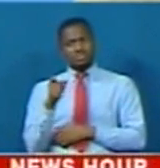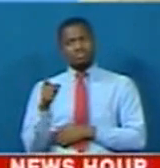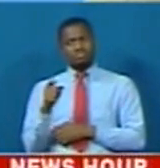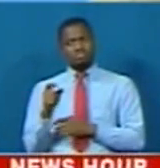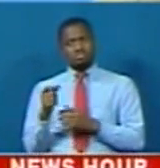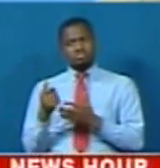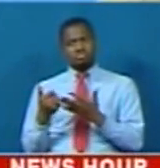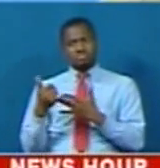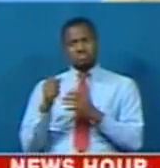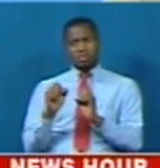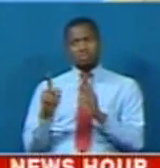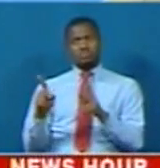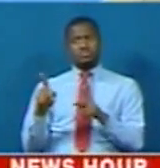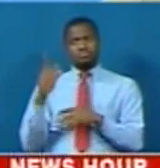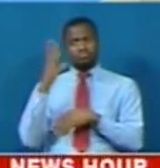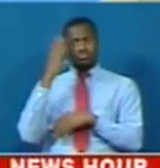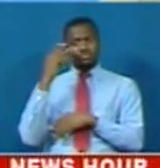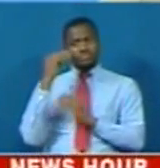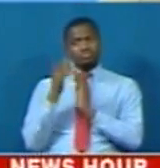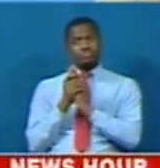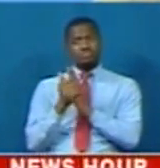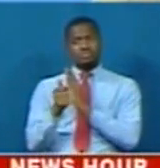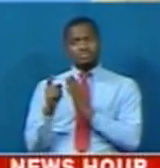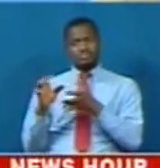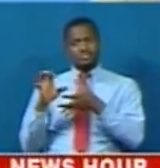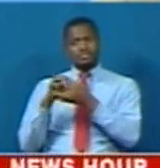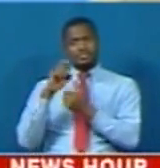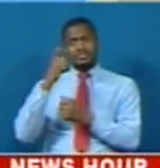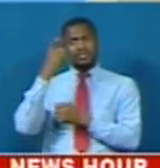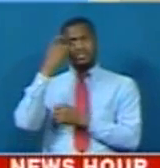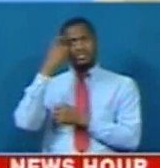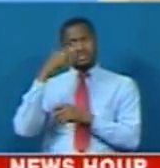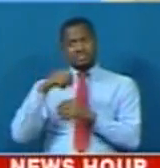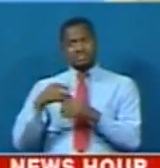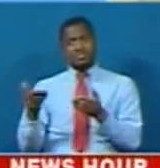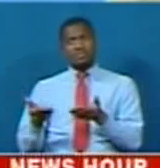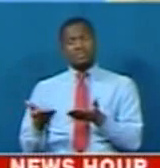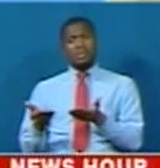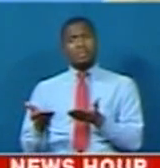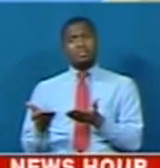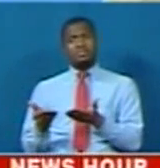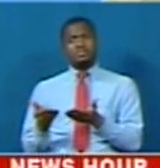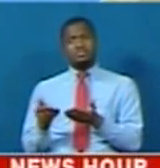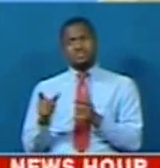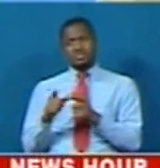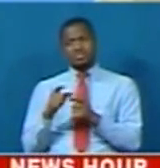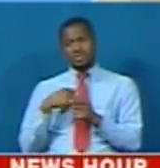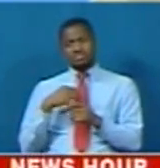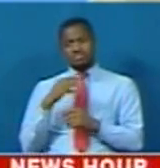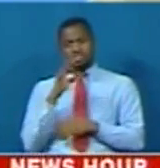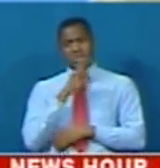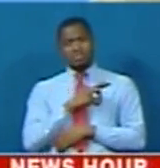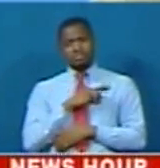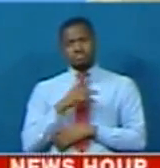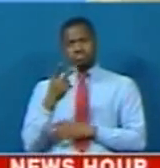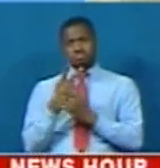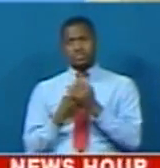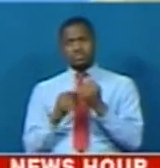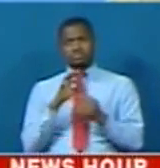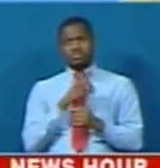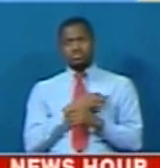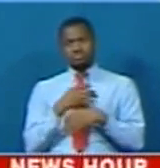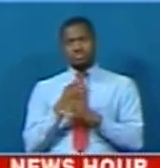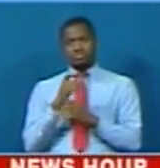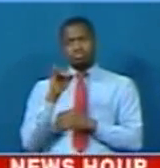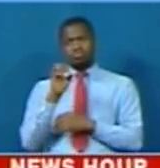advantage of the experience in the industry to partner government in this regard and our mutual benefits and